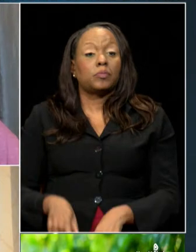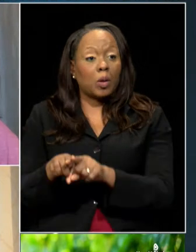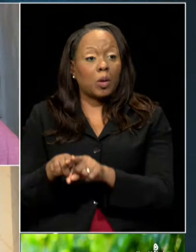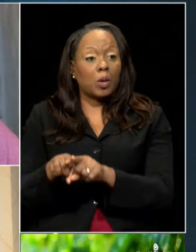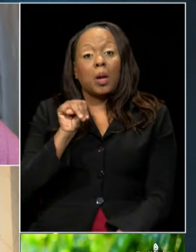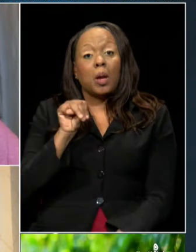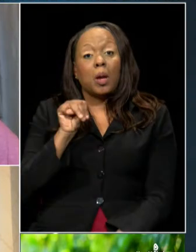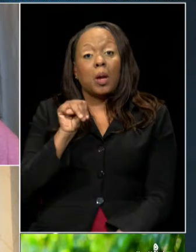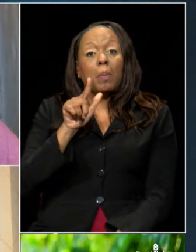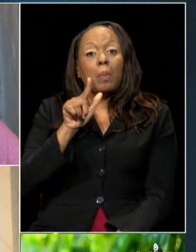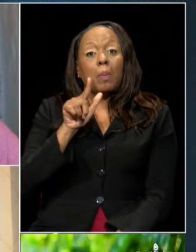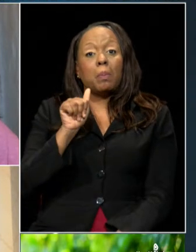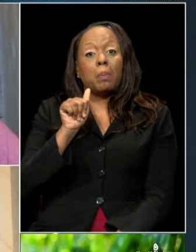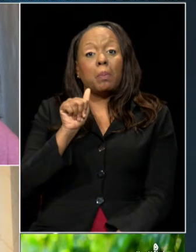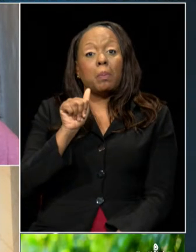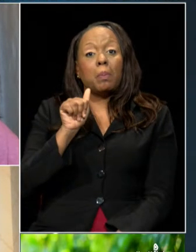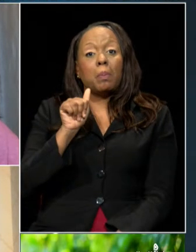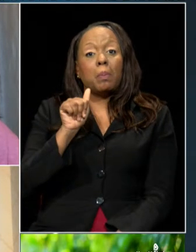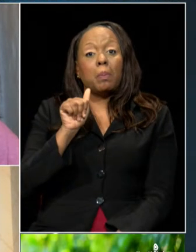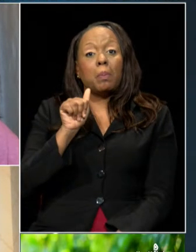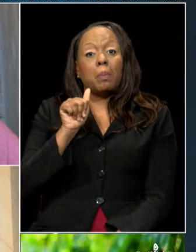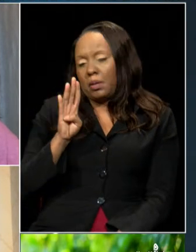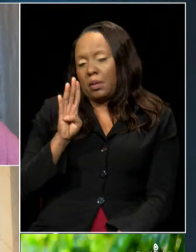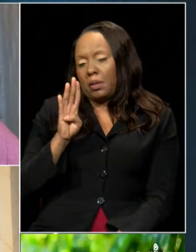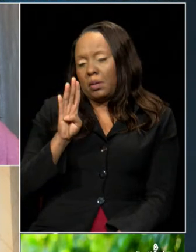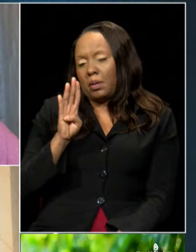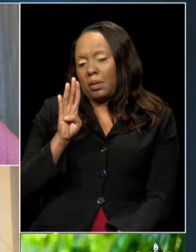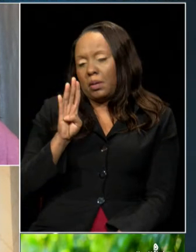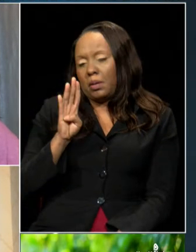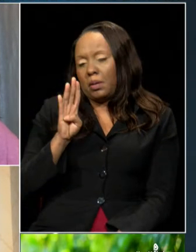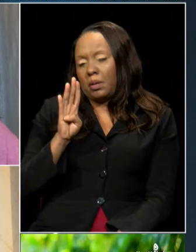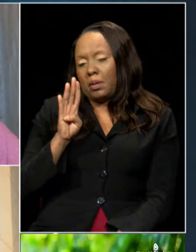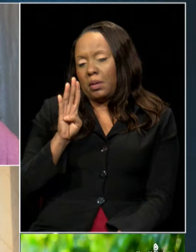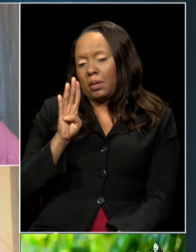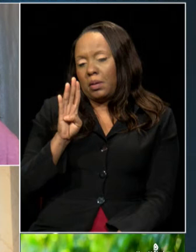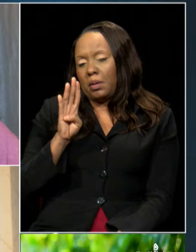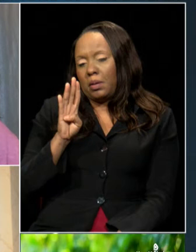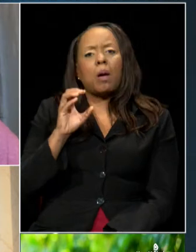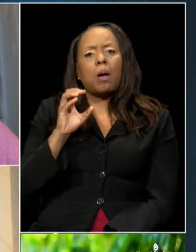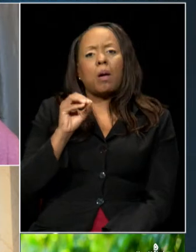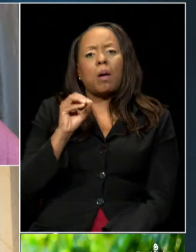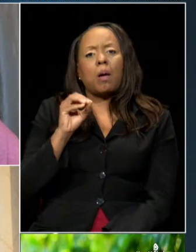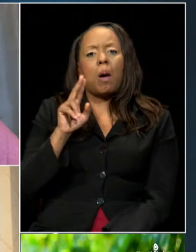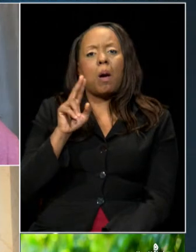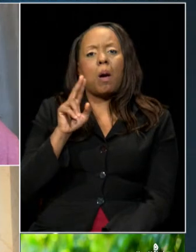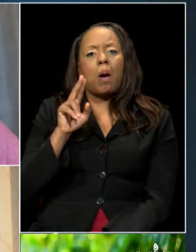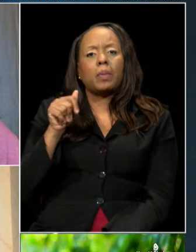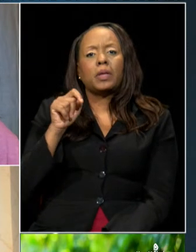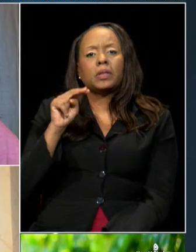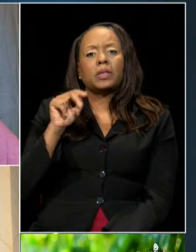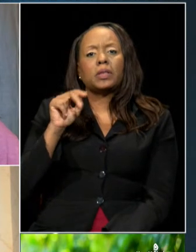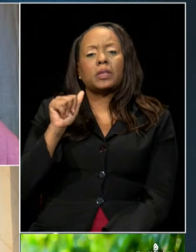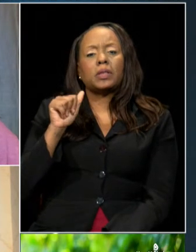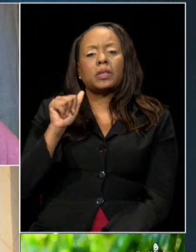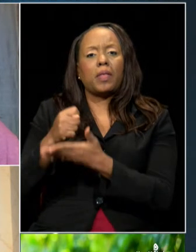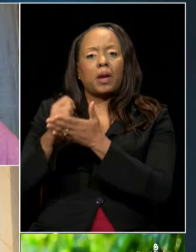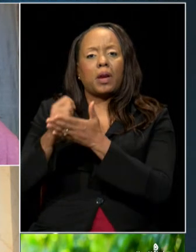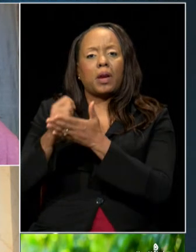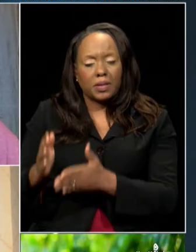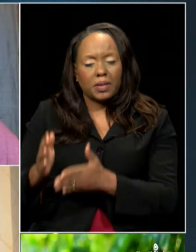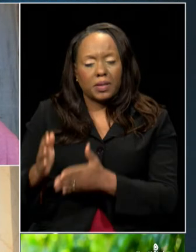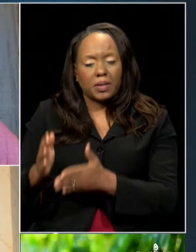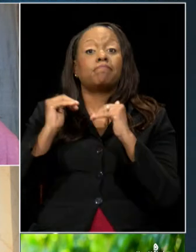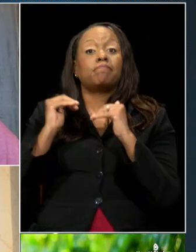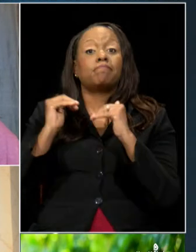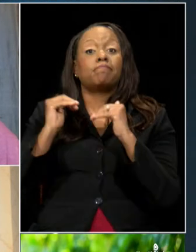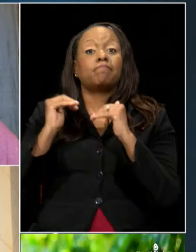Melanie Buga, an occupational therapist. We will hear from Dr. Kathy Ellis. She is a family physician,